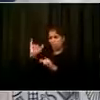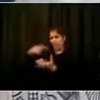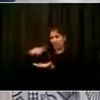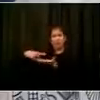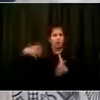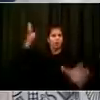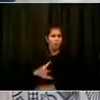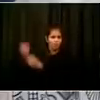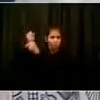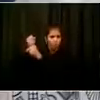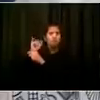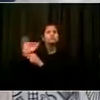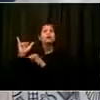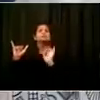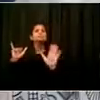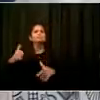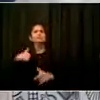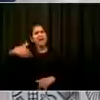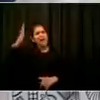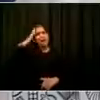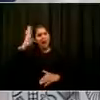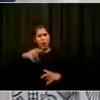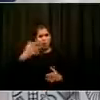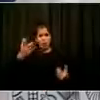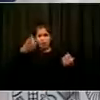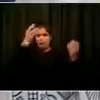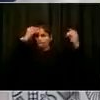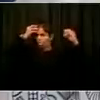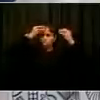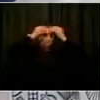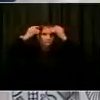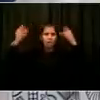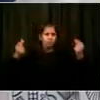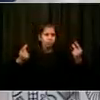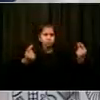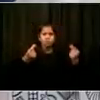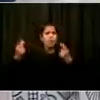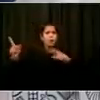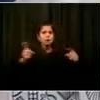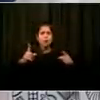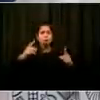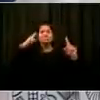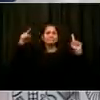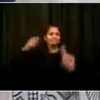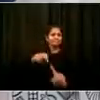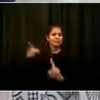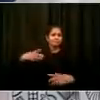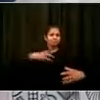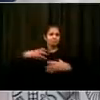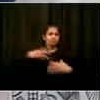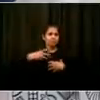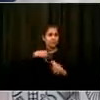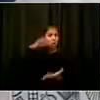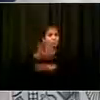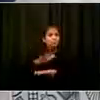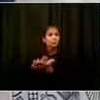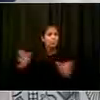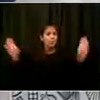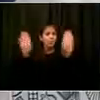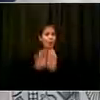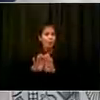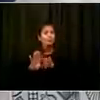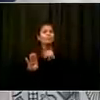a tough day. It was a tough decision yesterday. It was not something anyone could possibly be happy about. And